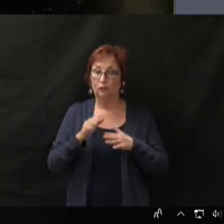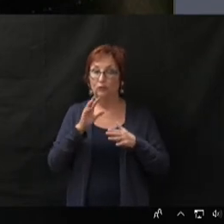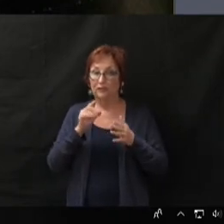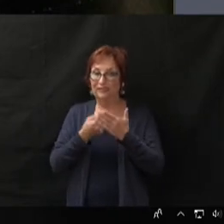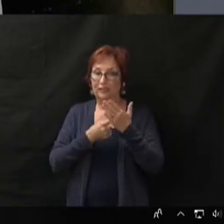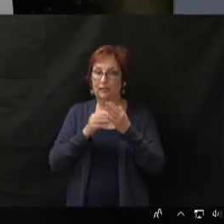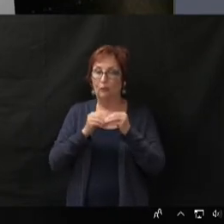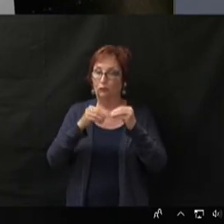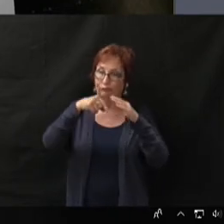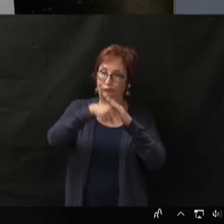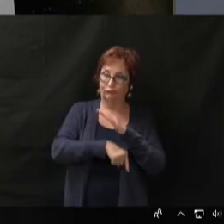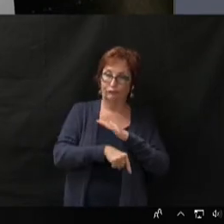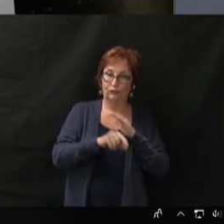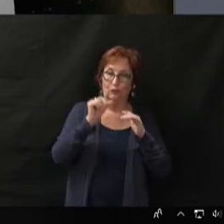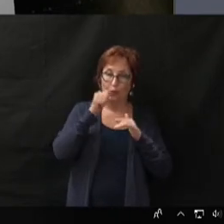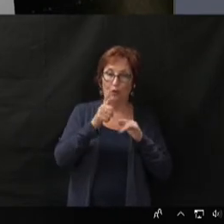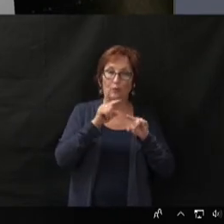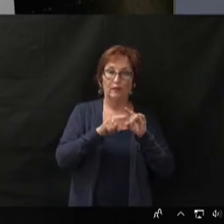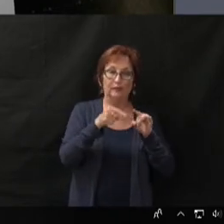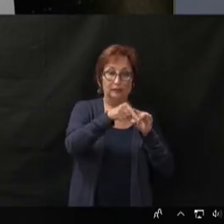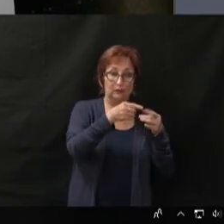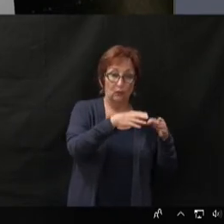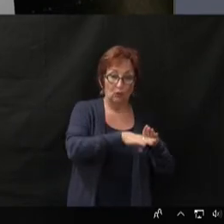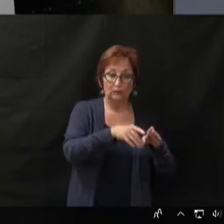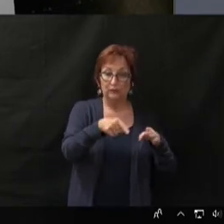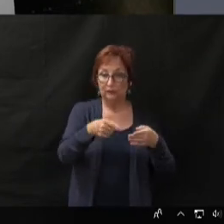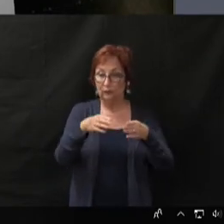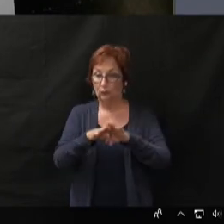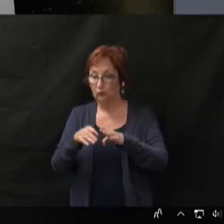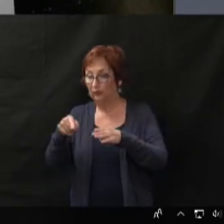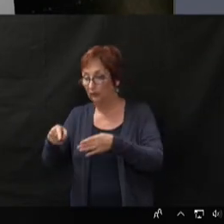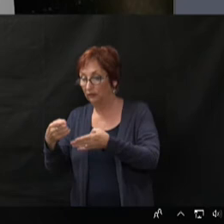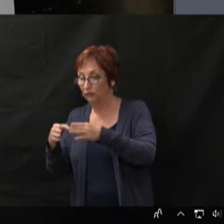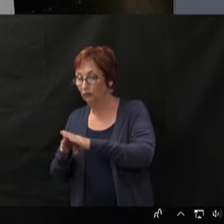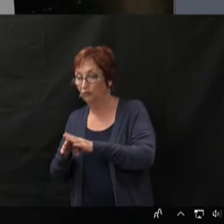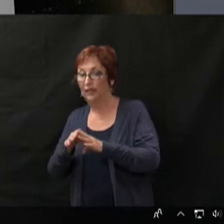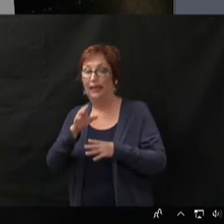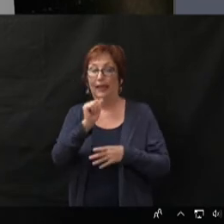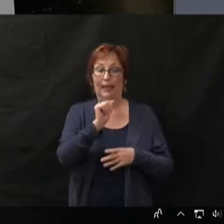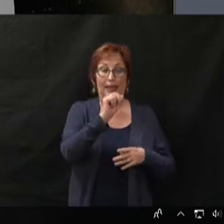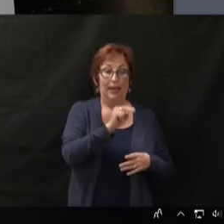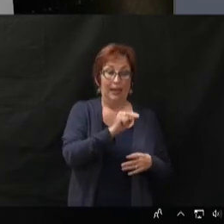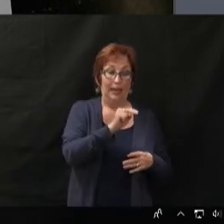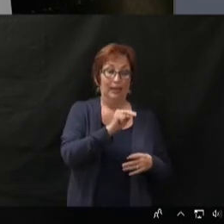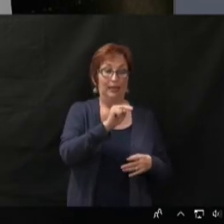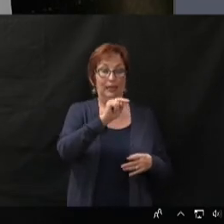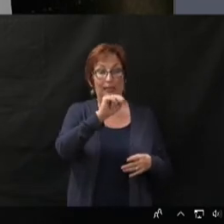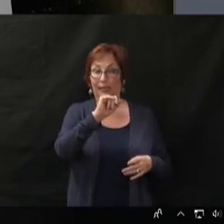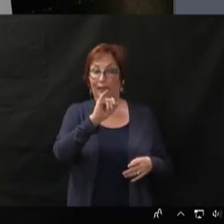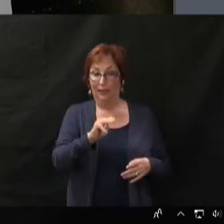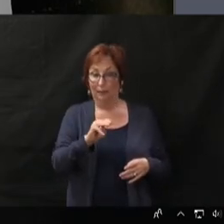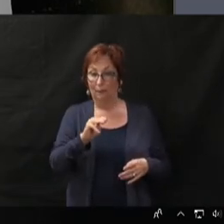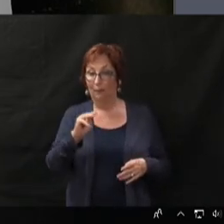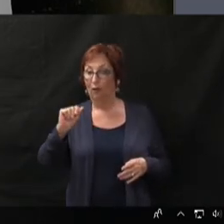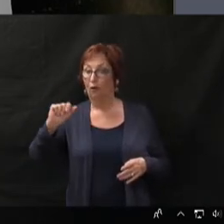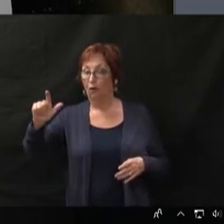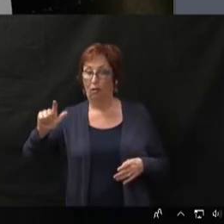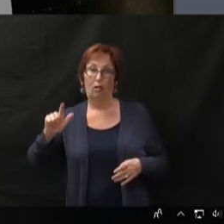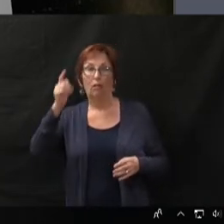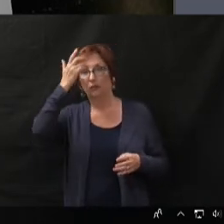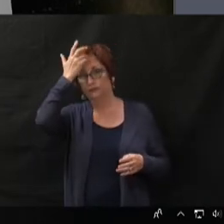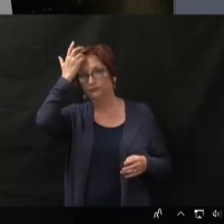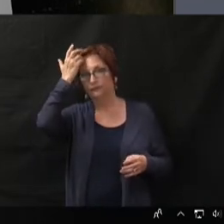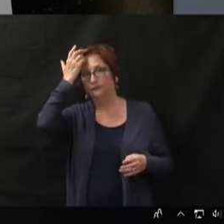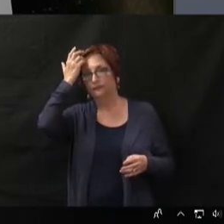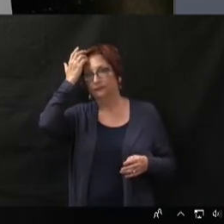closed, and this is closed. So it should say animal. Never heard of an animal. We'll try this second